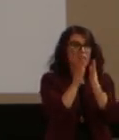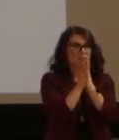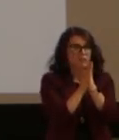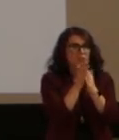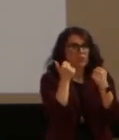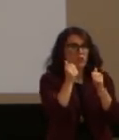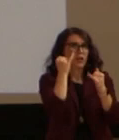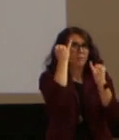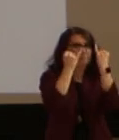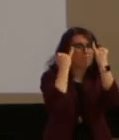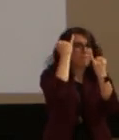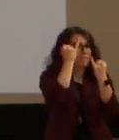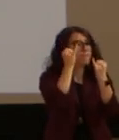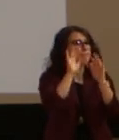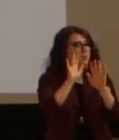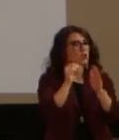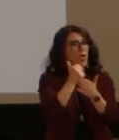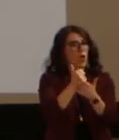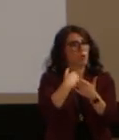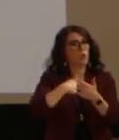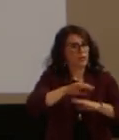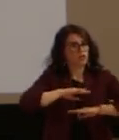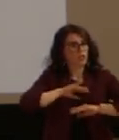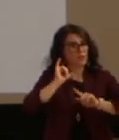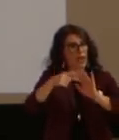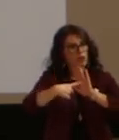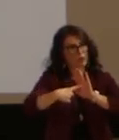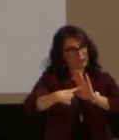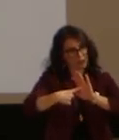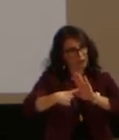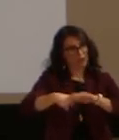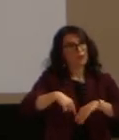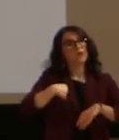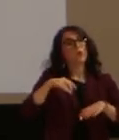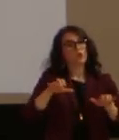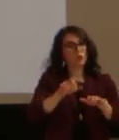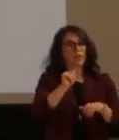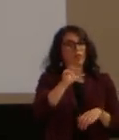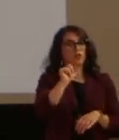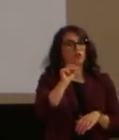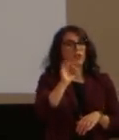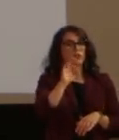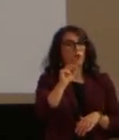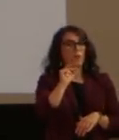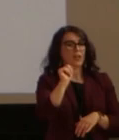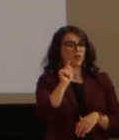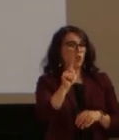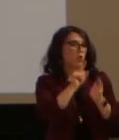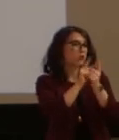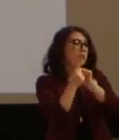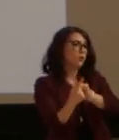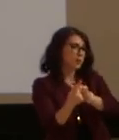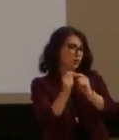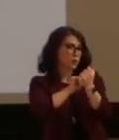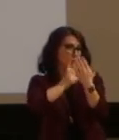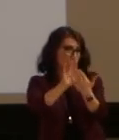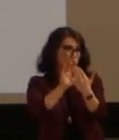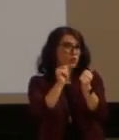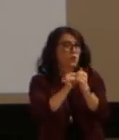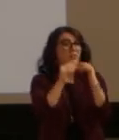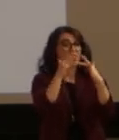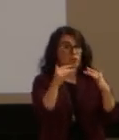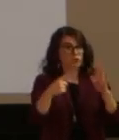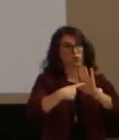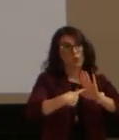different populations. That's why the program is taking this transformational approach with quadruple diversity represented on this